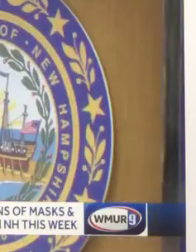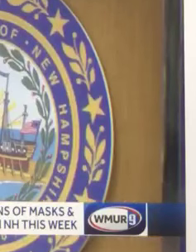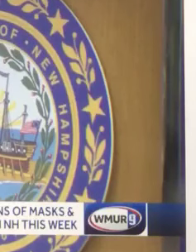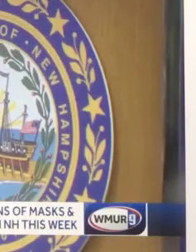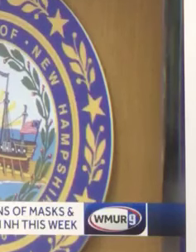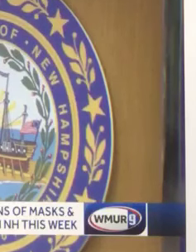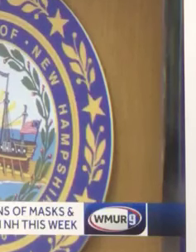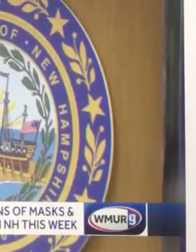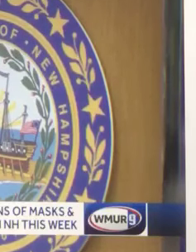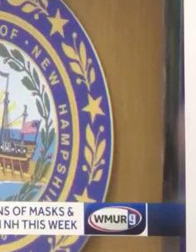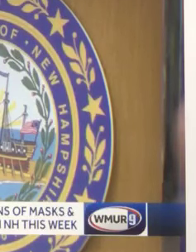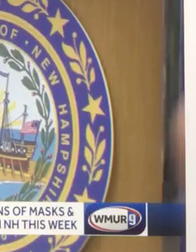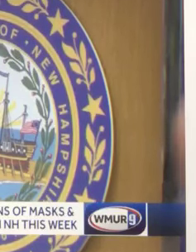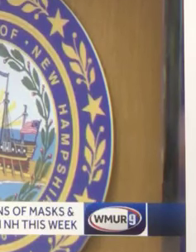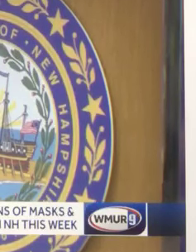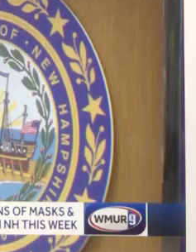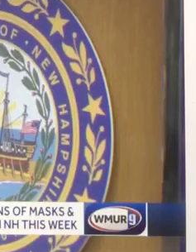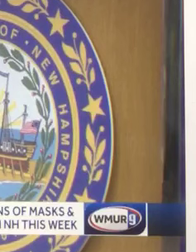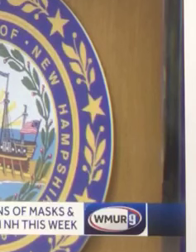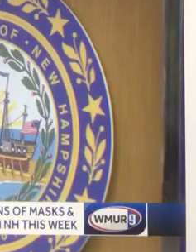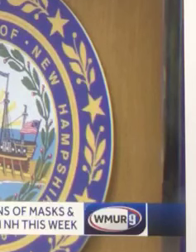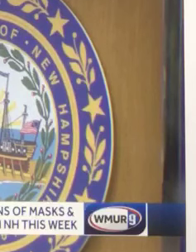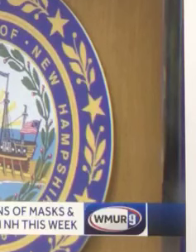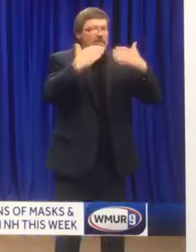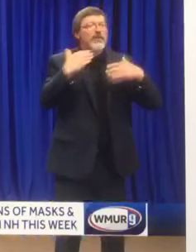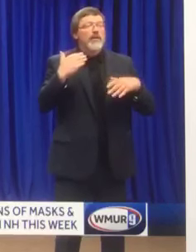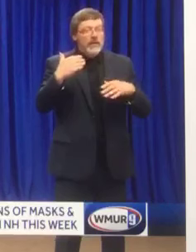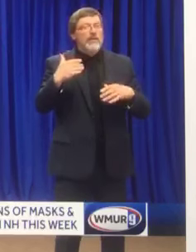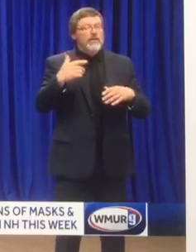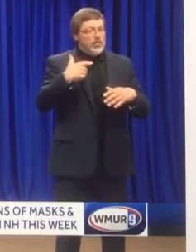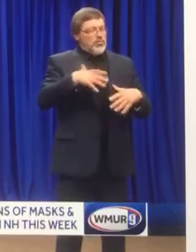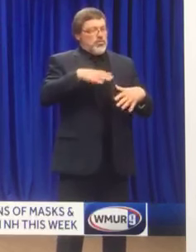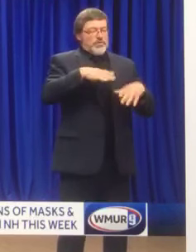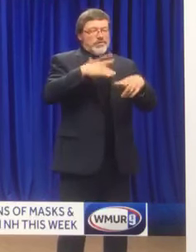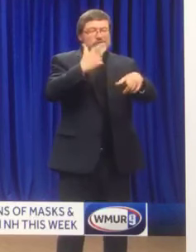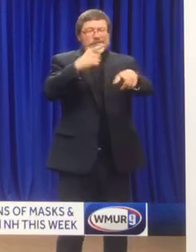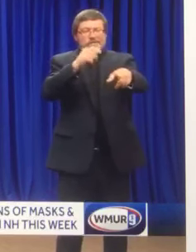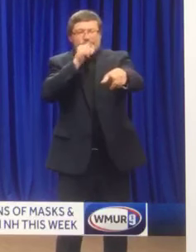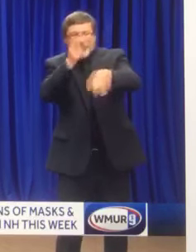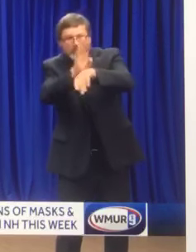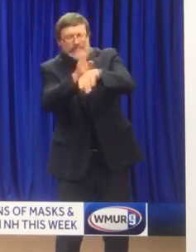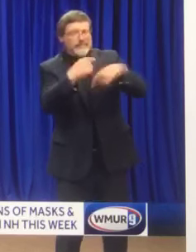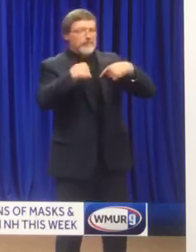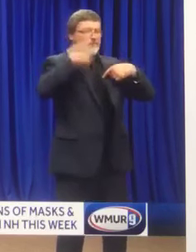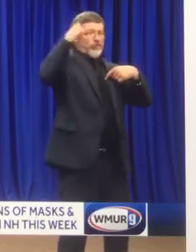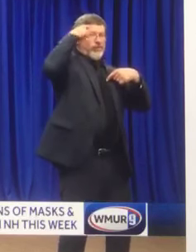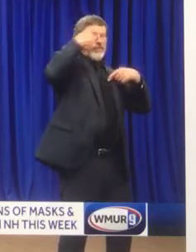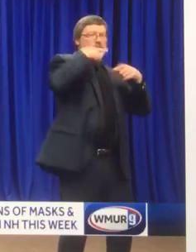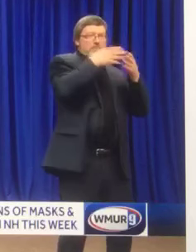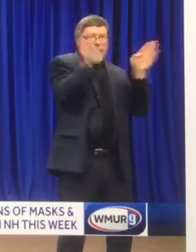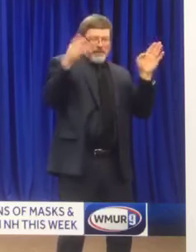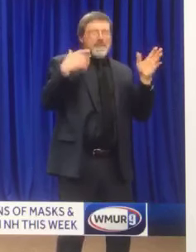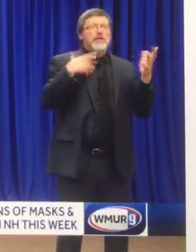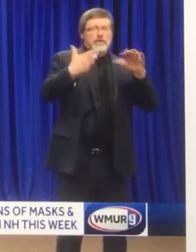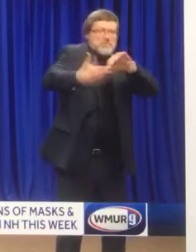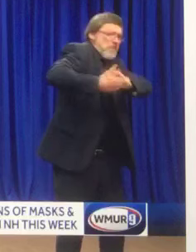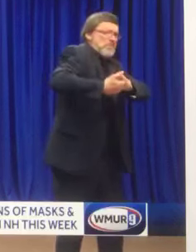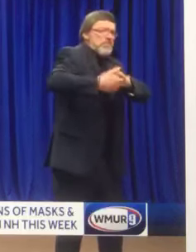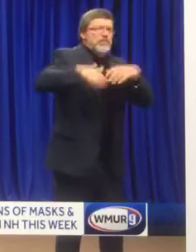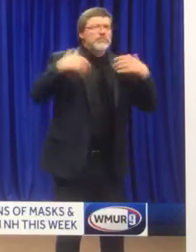governor used the acquisition to tout public-private partnerships. And in total, approximately $25 million has now